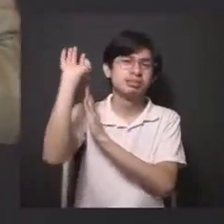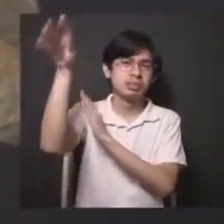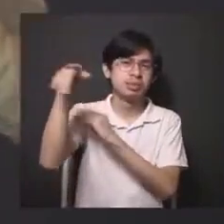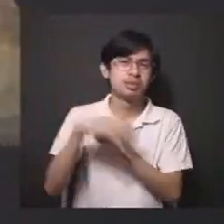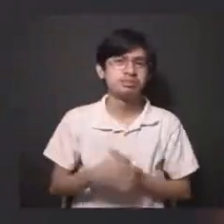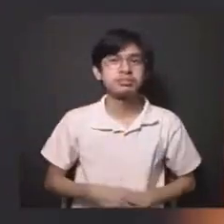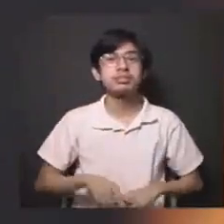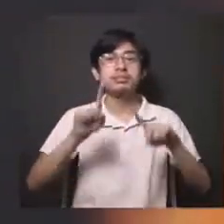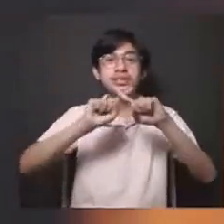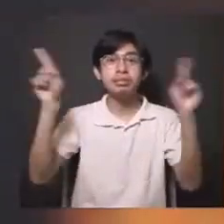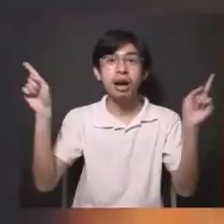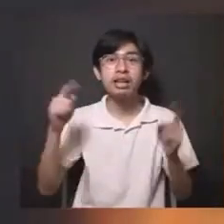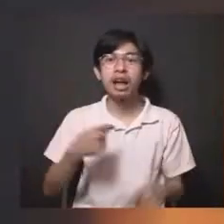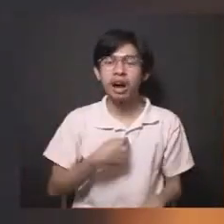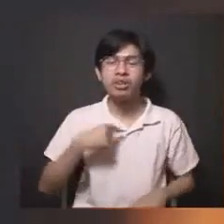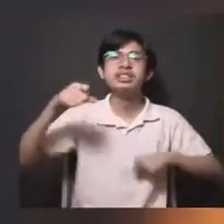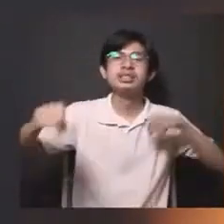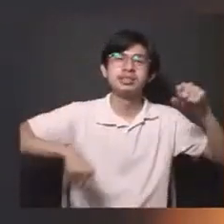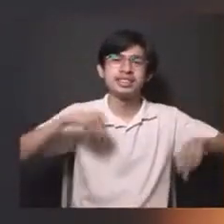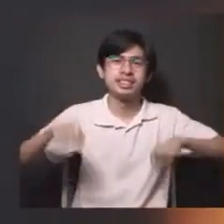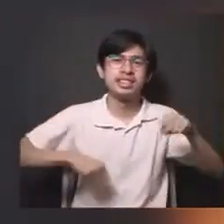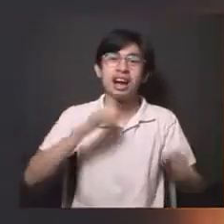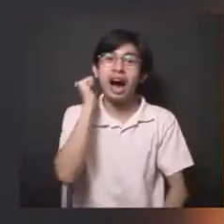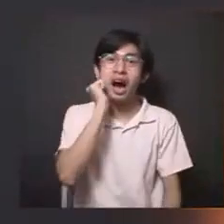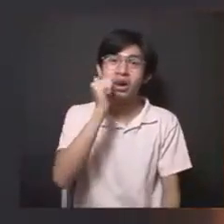and believe me, at 56,